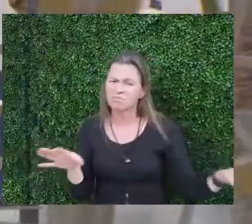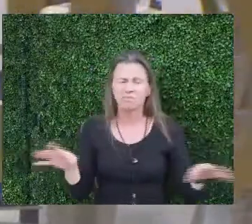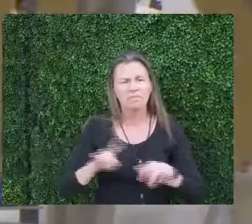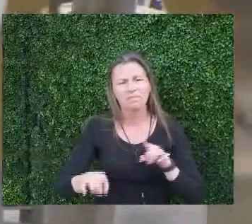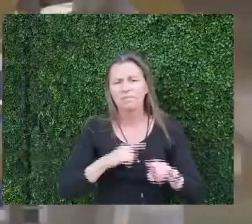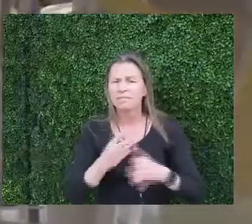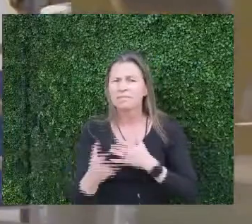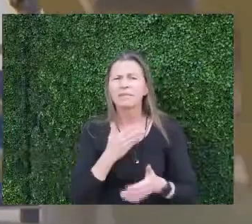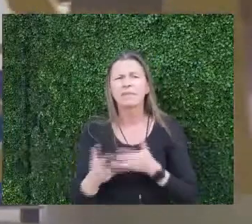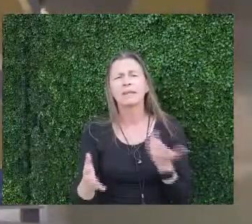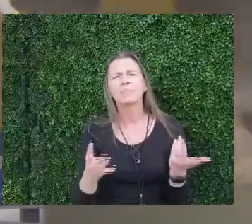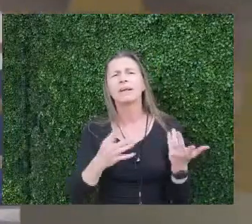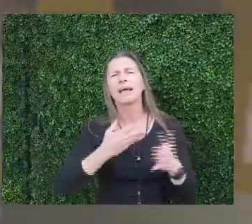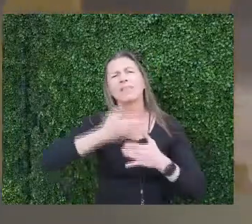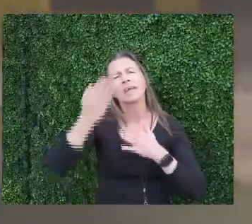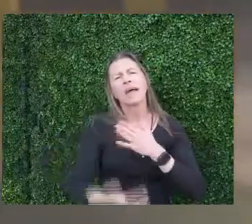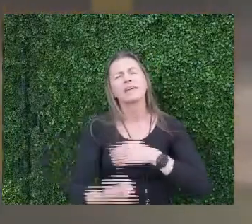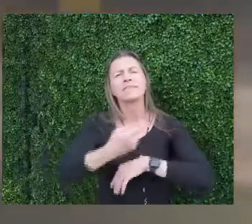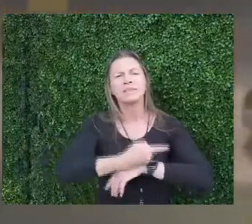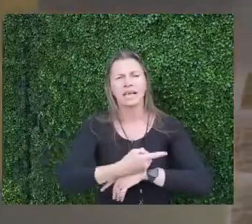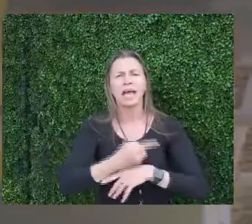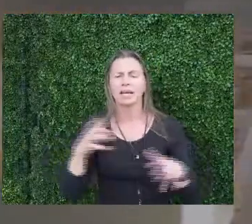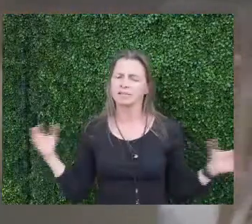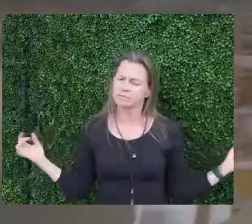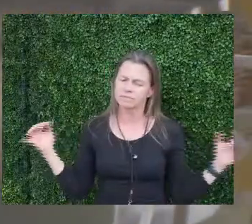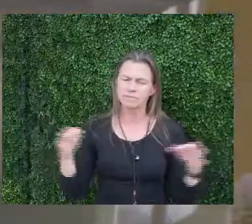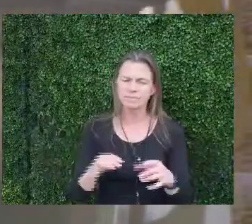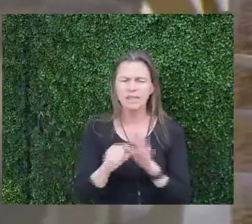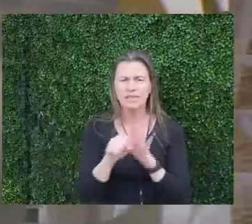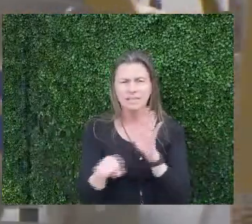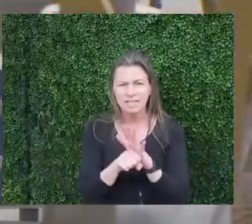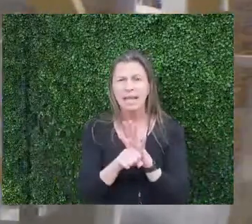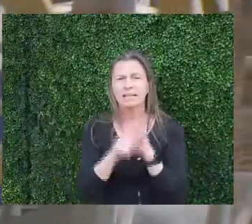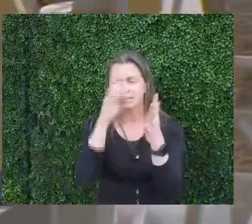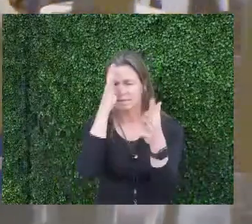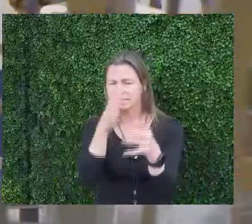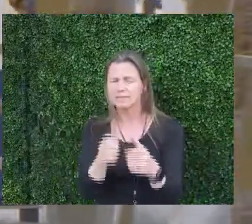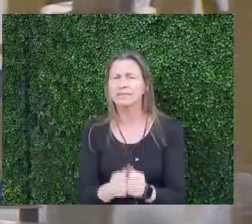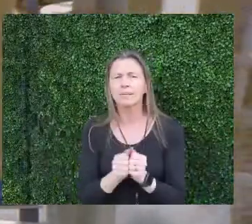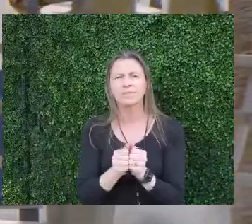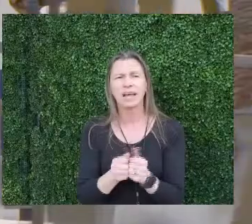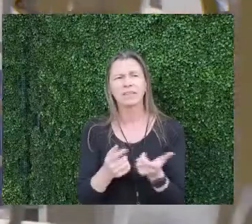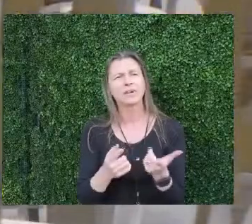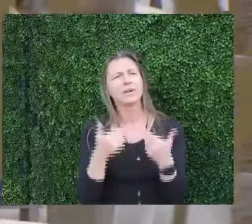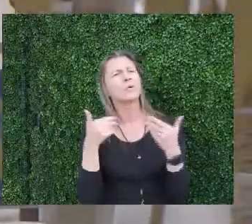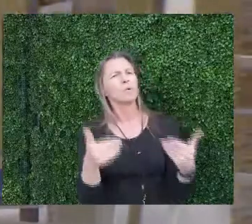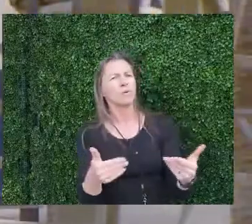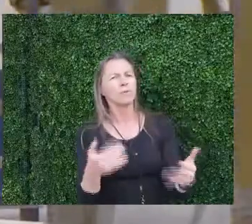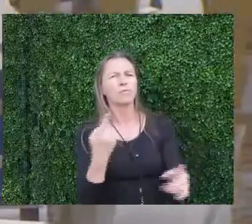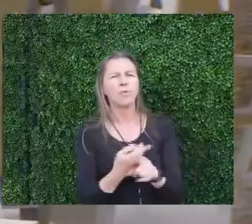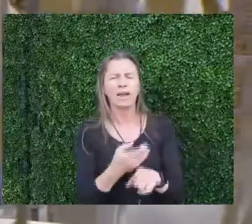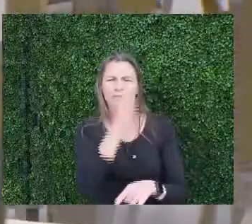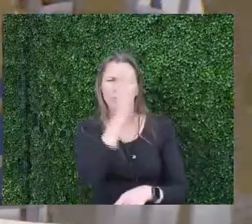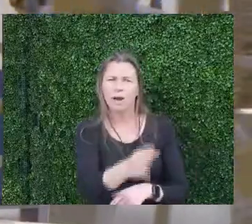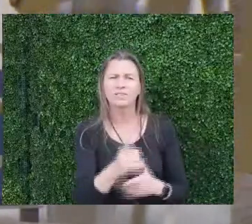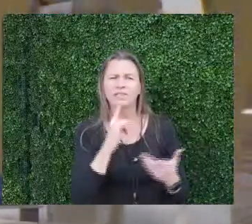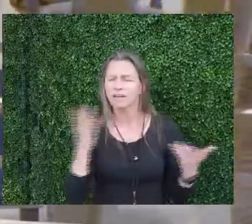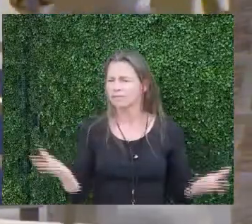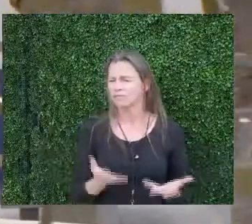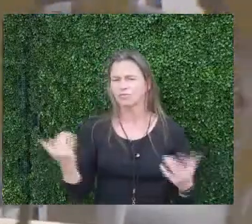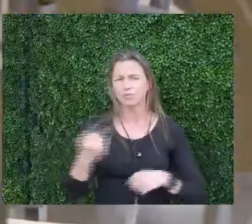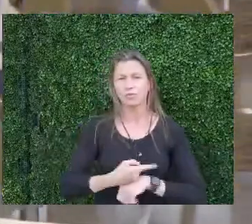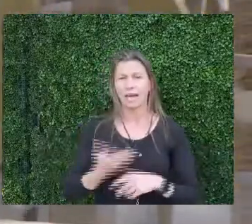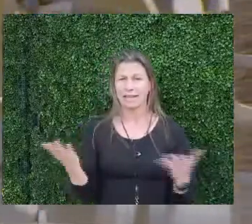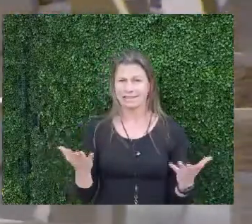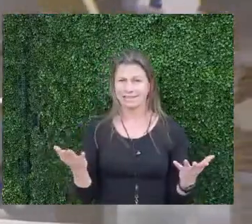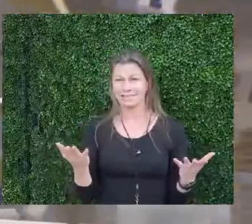the day, in the aggregate, the state came together, rode in the right direction, and we are where we are today. And by the way, it's an important point to note,